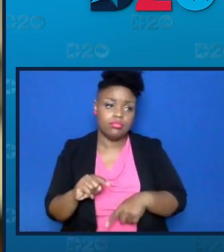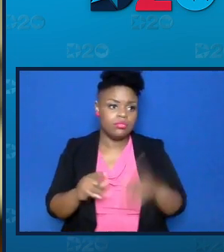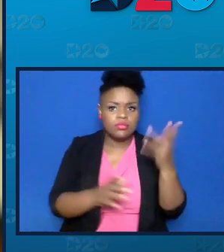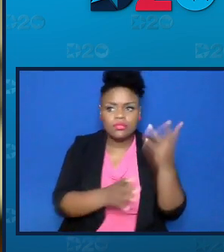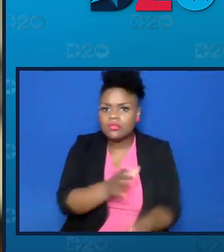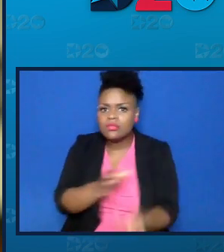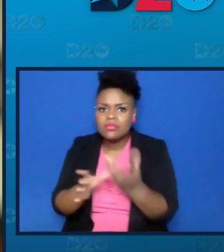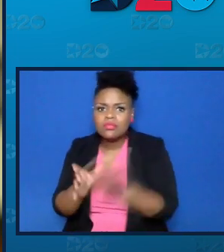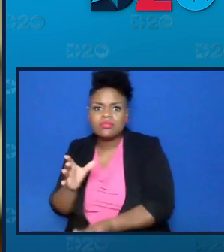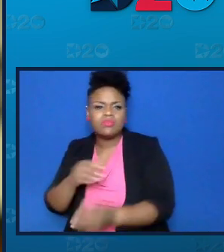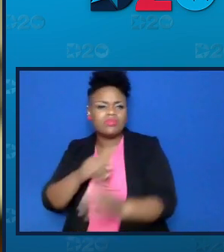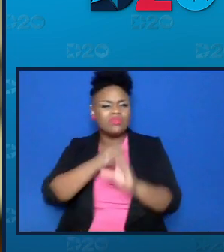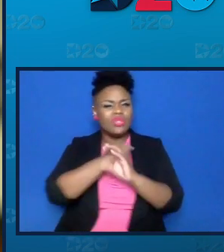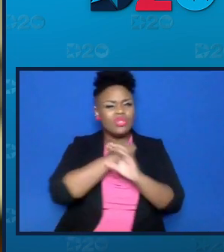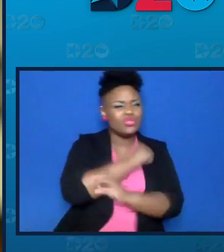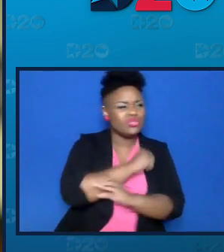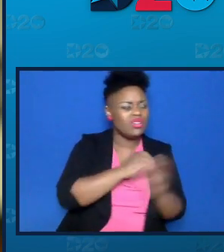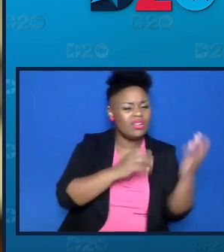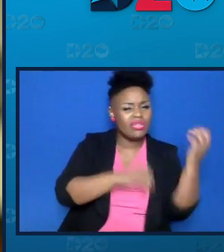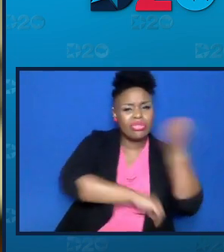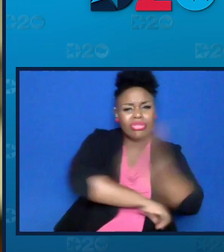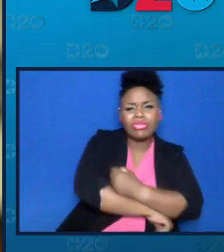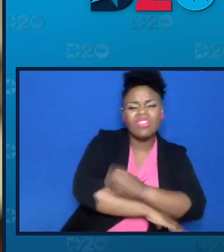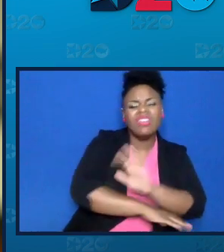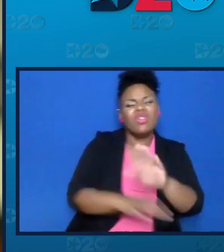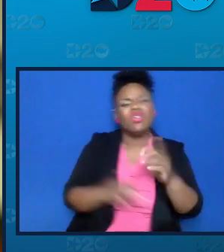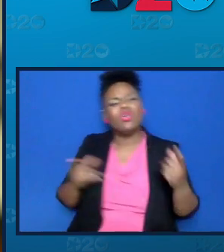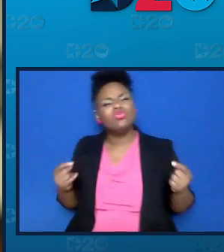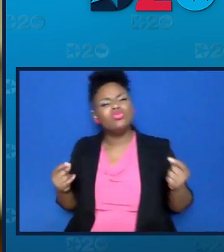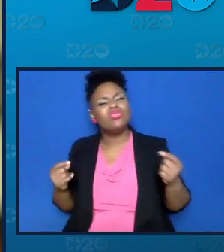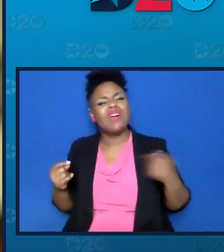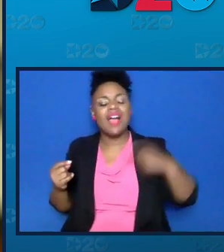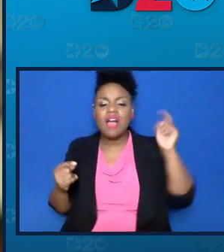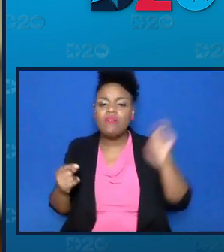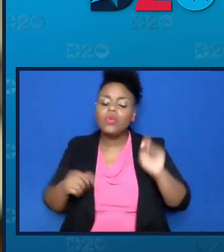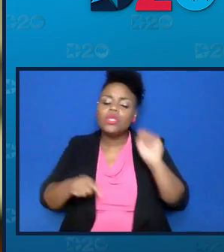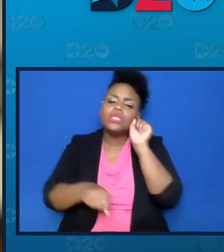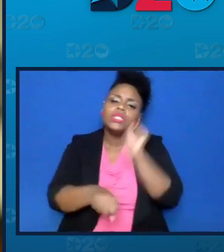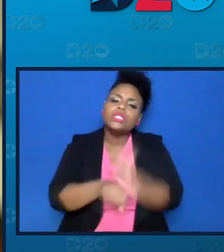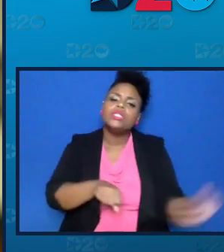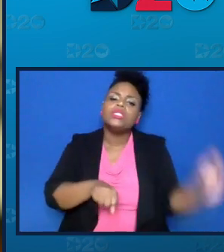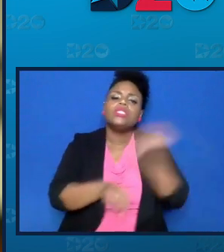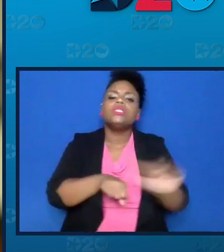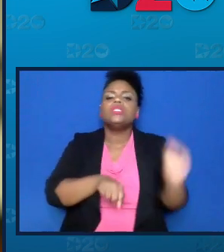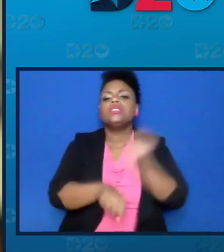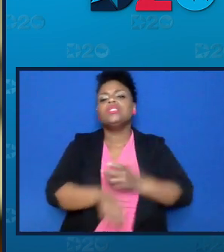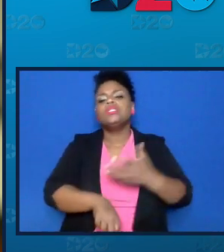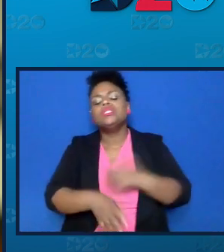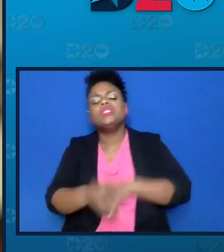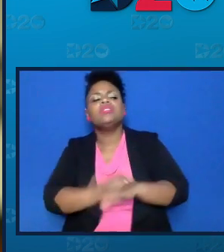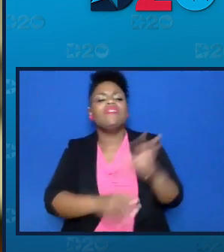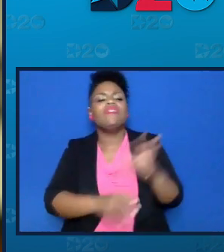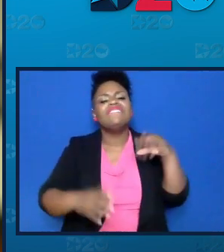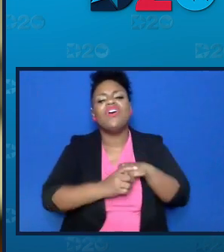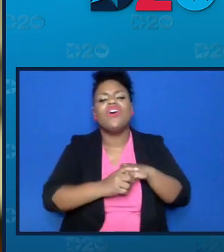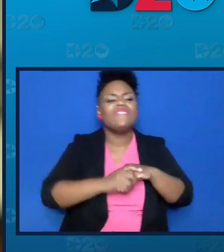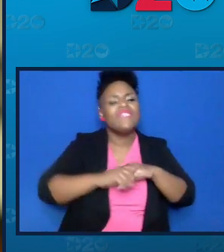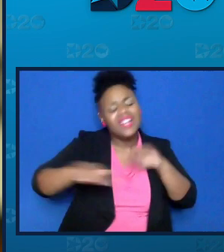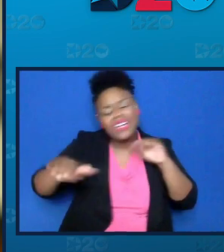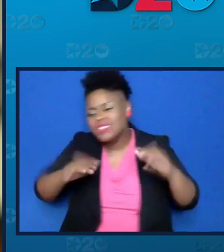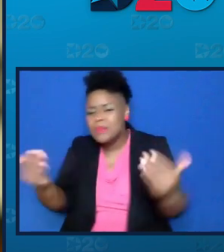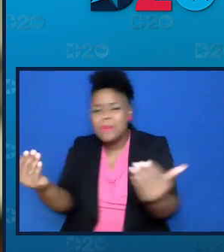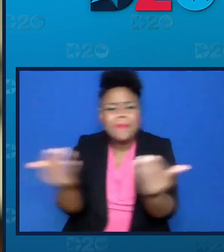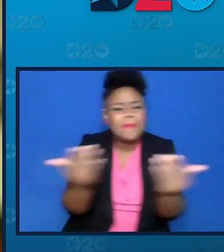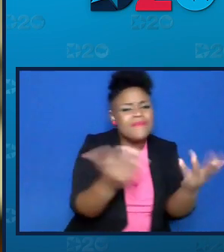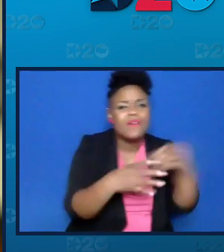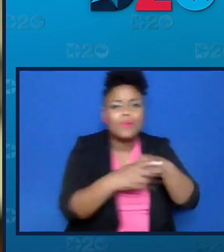attack. We must work for it by getting involved, by registering voters, by voting. Voting